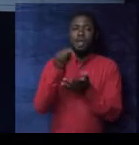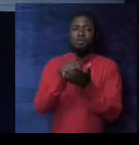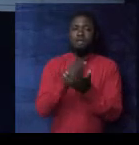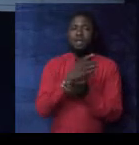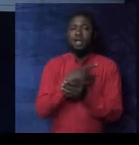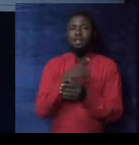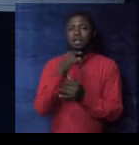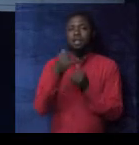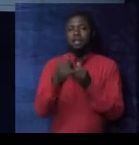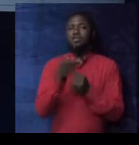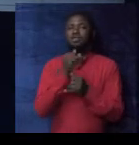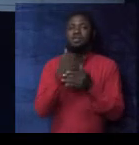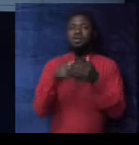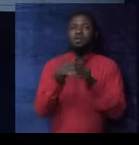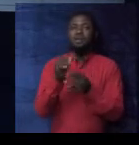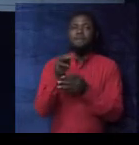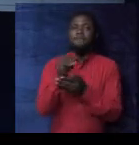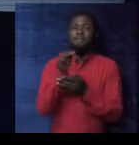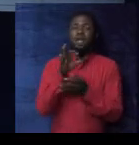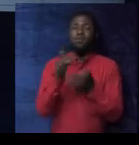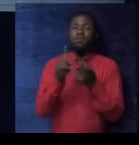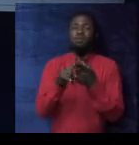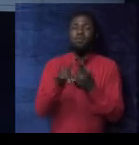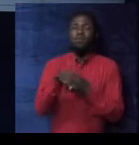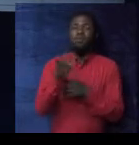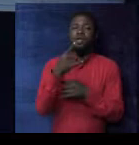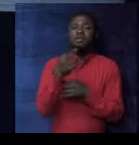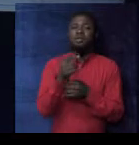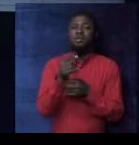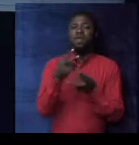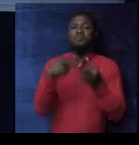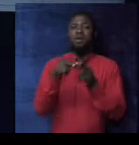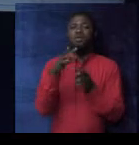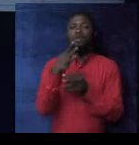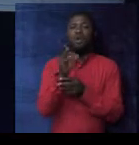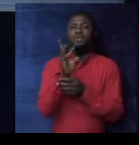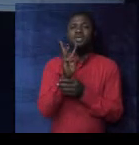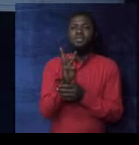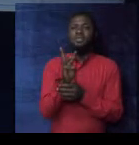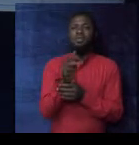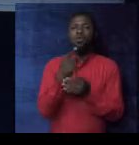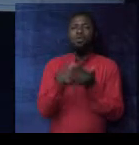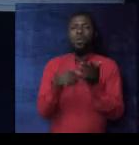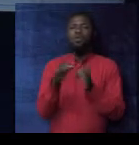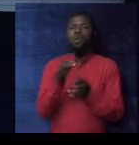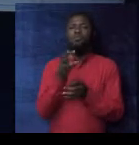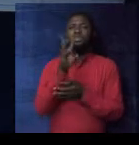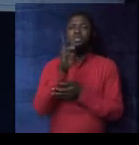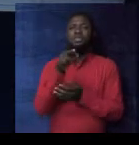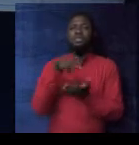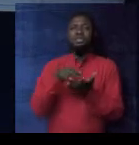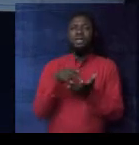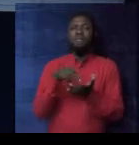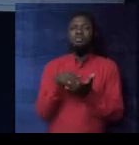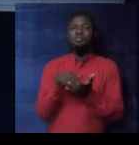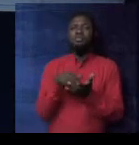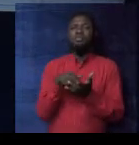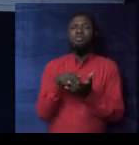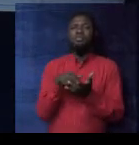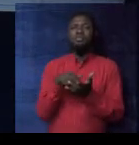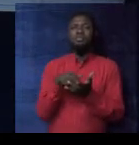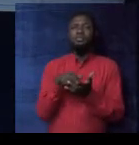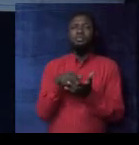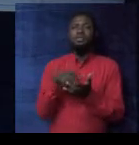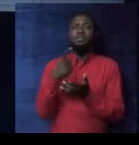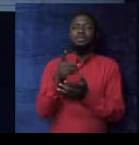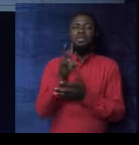and the next one will go under millions. Okay, so I want to find the value of 6. What does this 6, what does it represent?